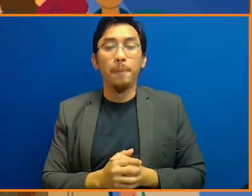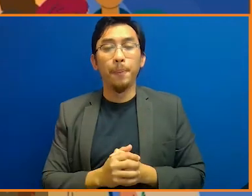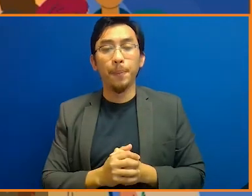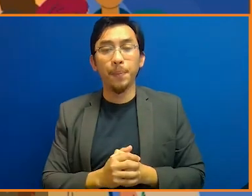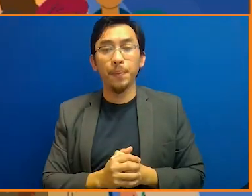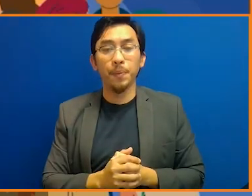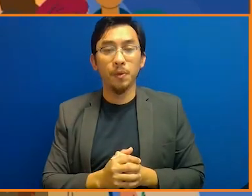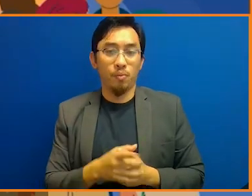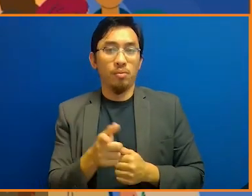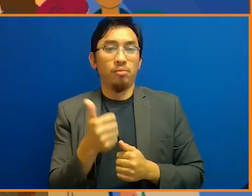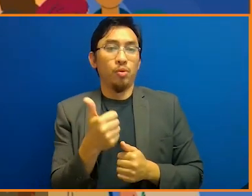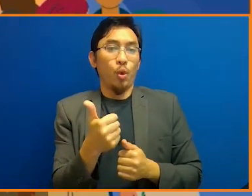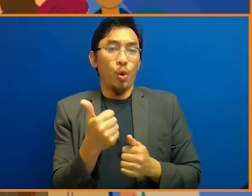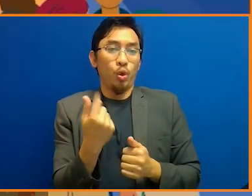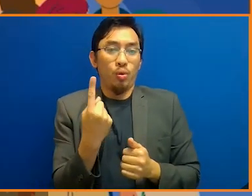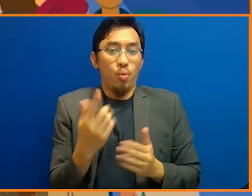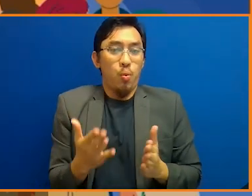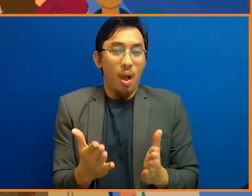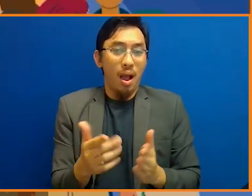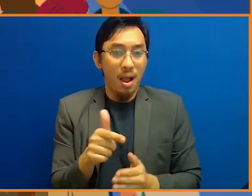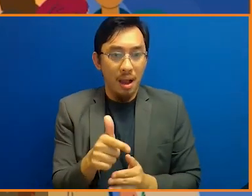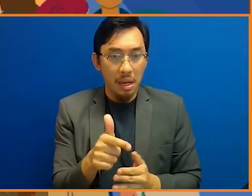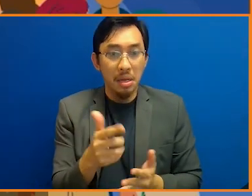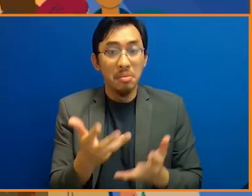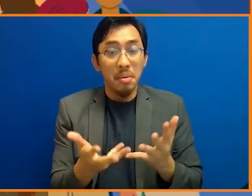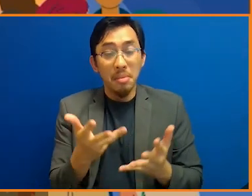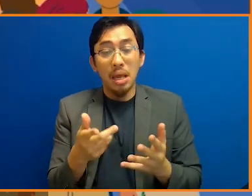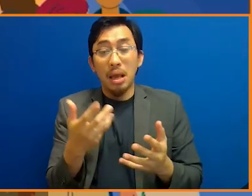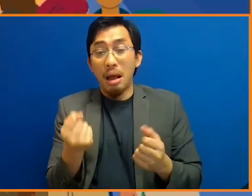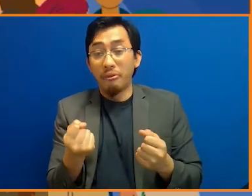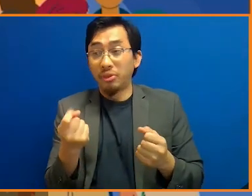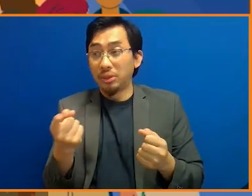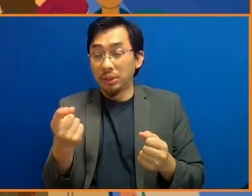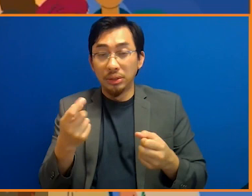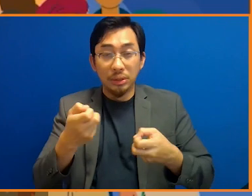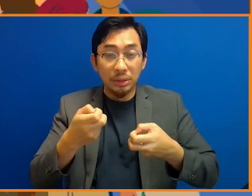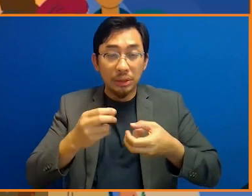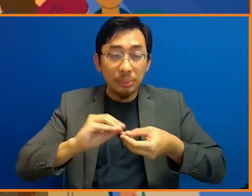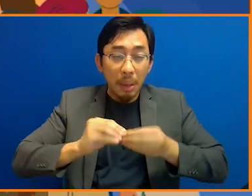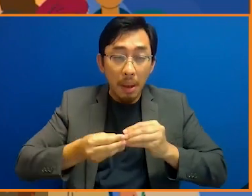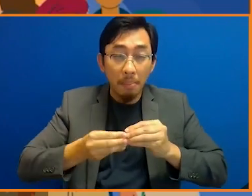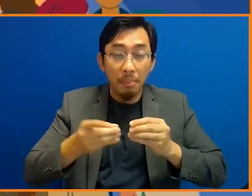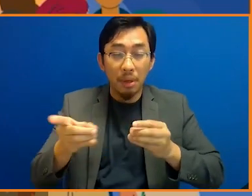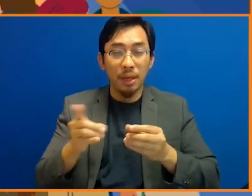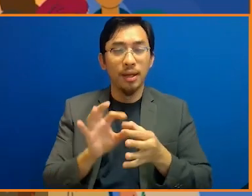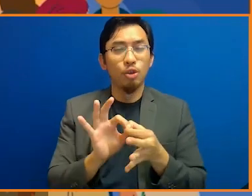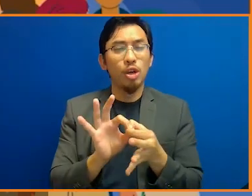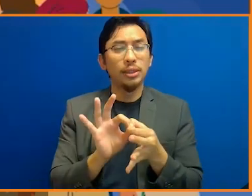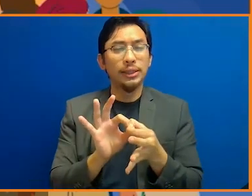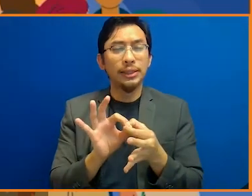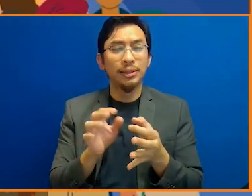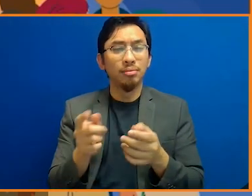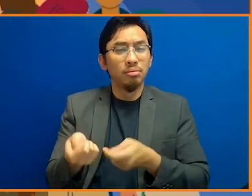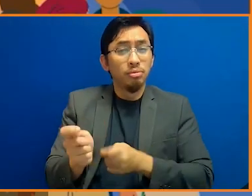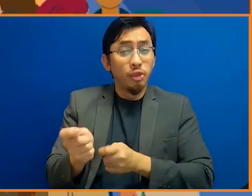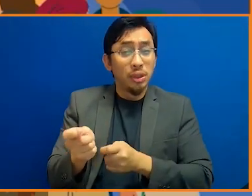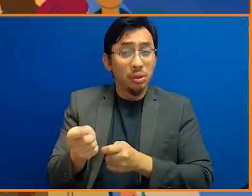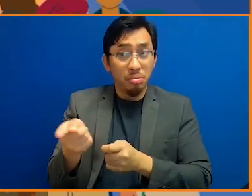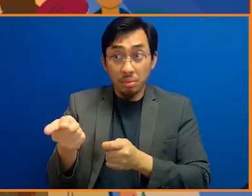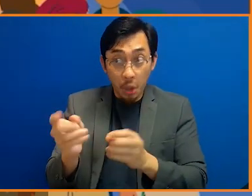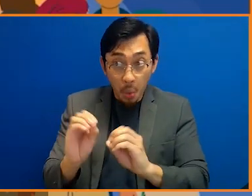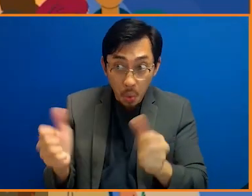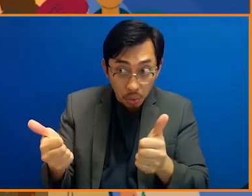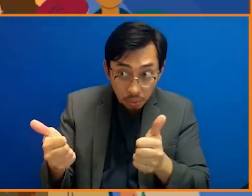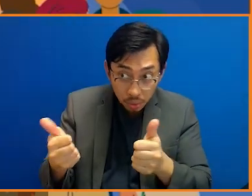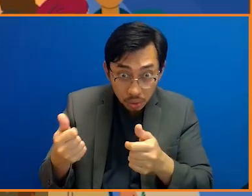to do this. If there's no problem related to if